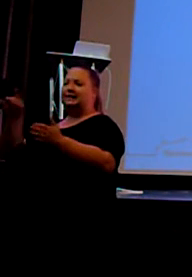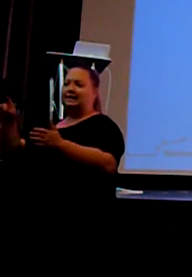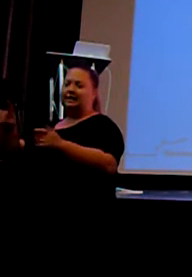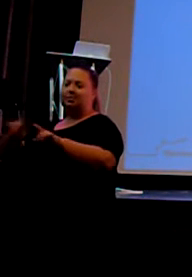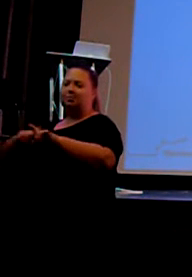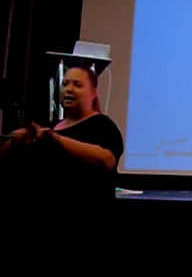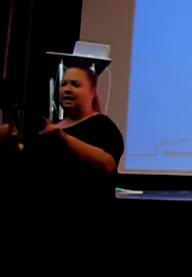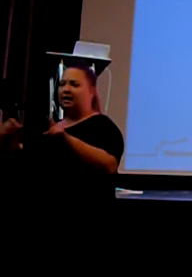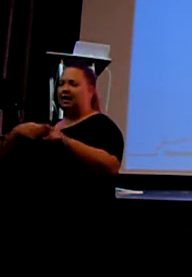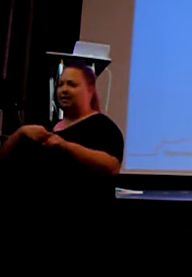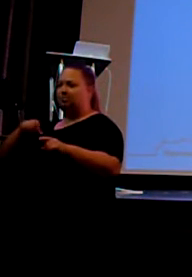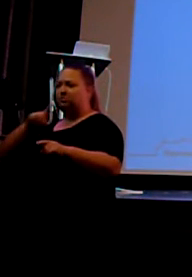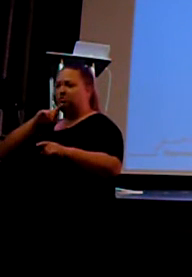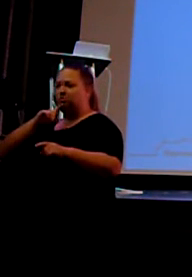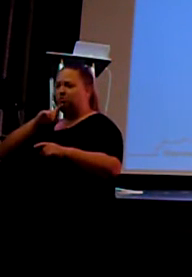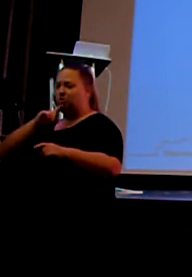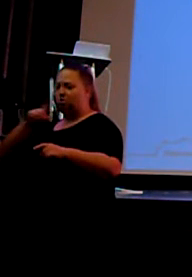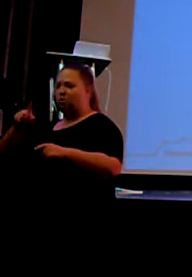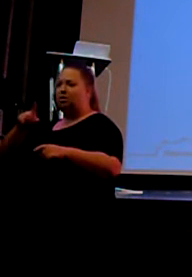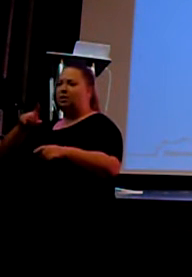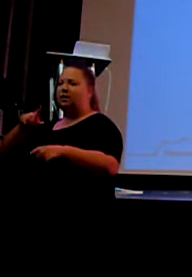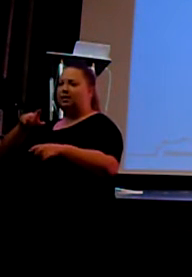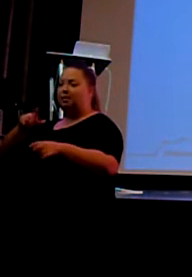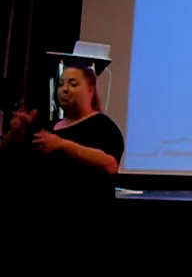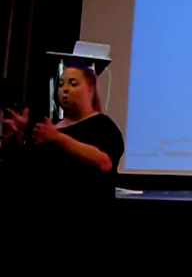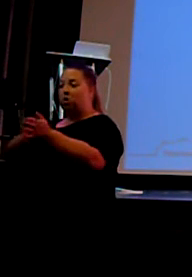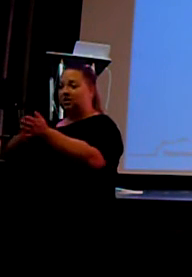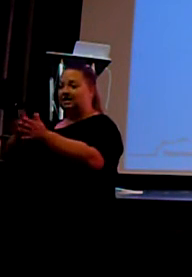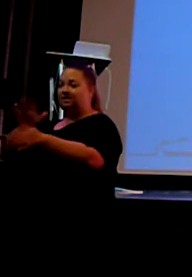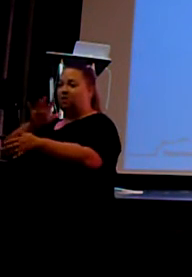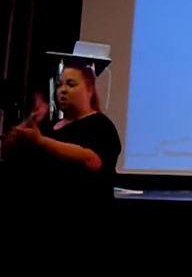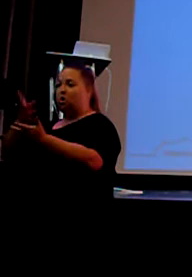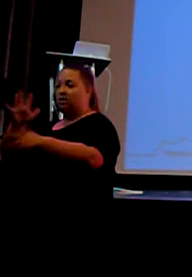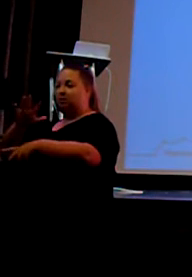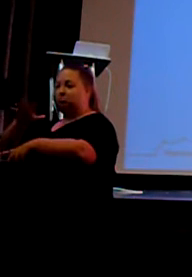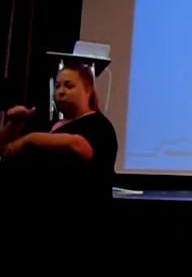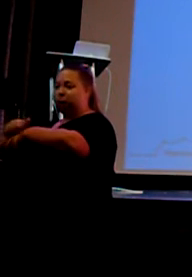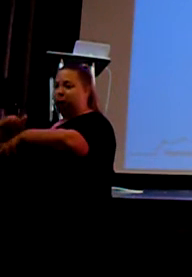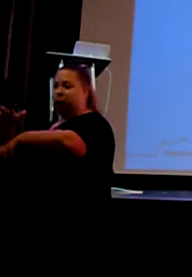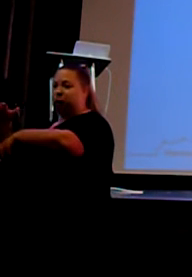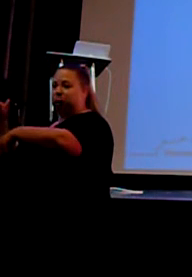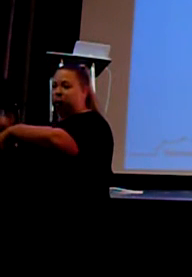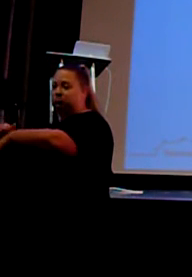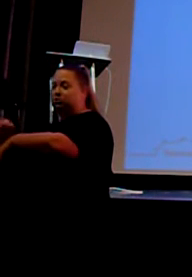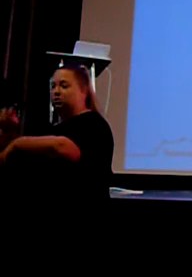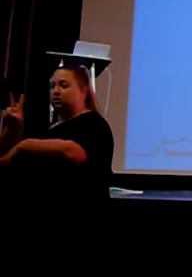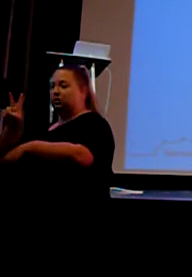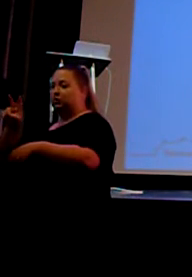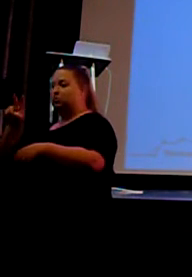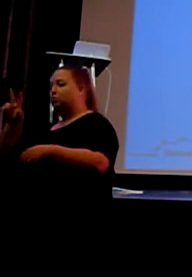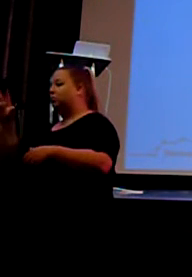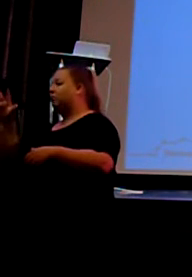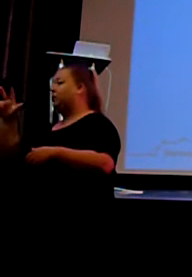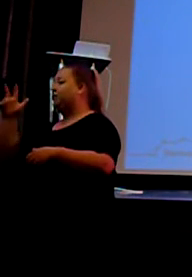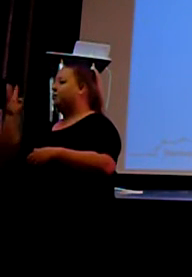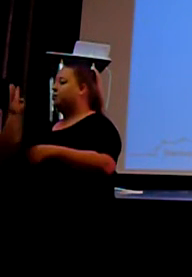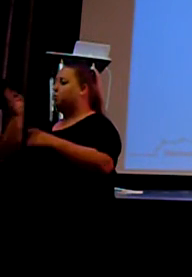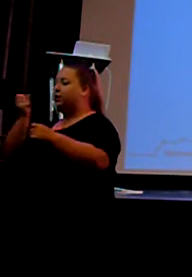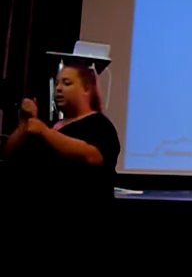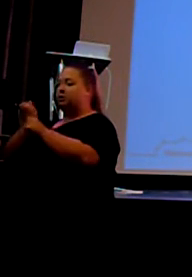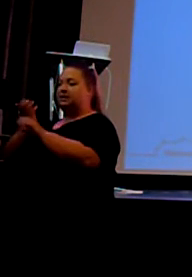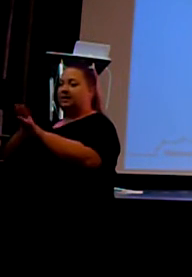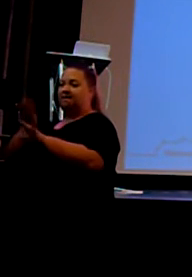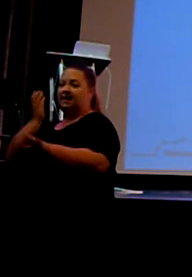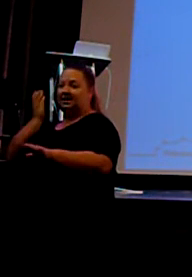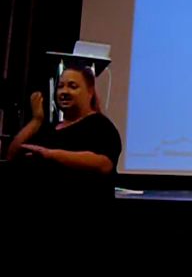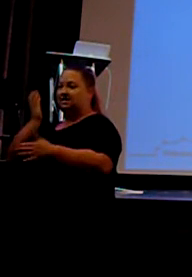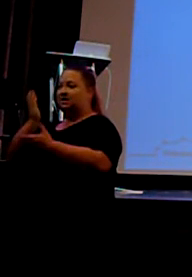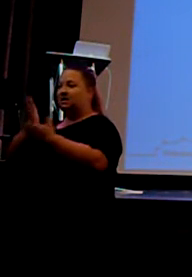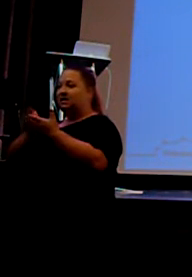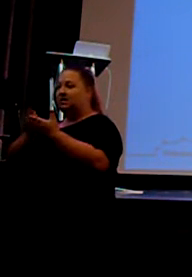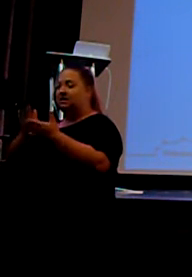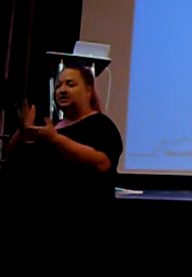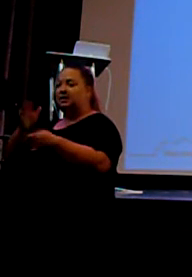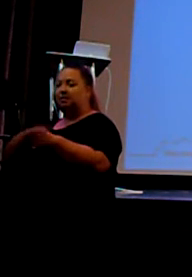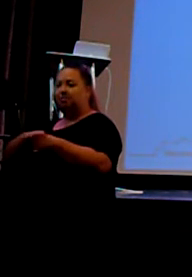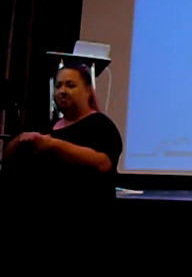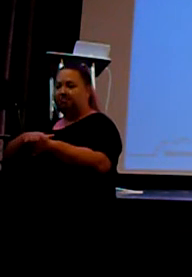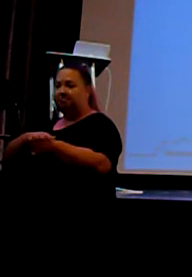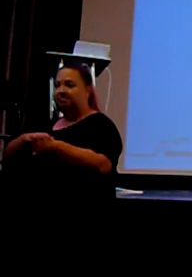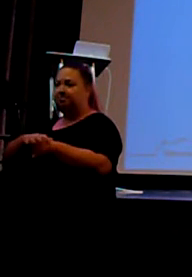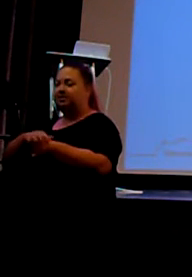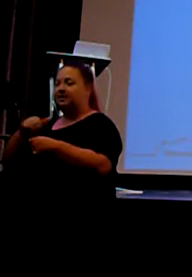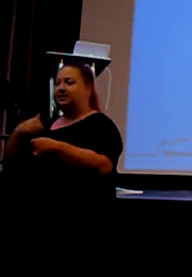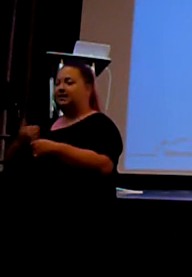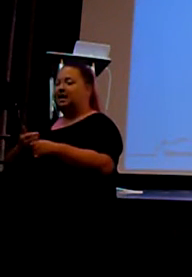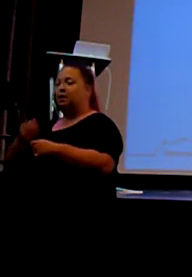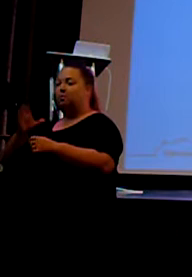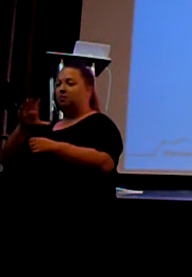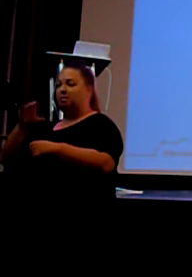the spots have already been booked maybe 2, 3, 4 years in advance. And in some areas, our company has a strong